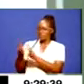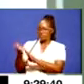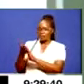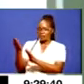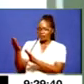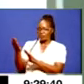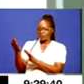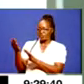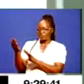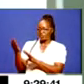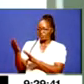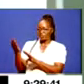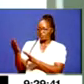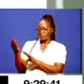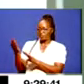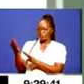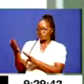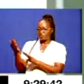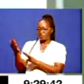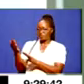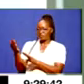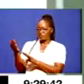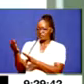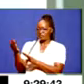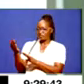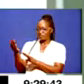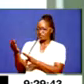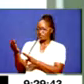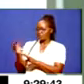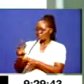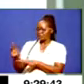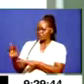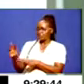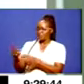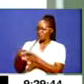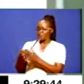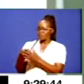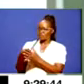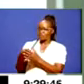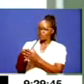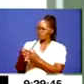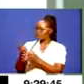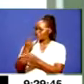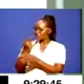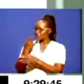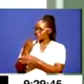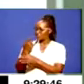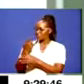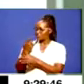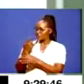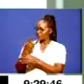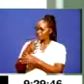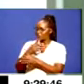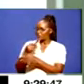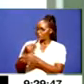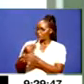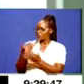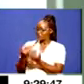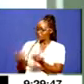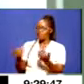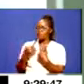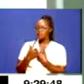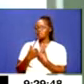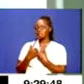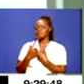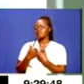And there you are in the ward, then we need to treat you, and then we have these equipments that are